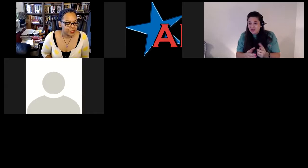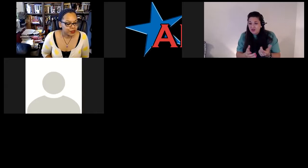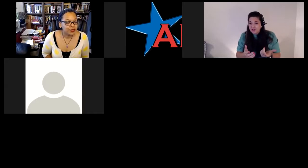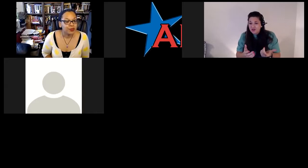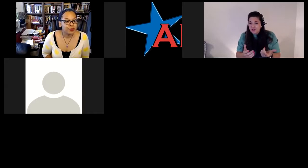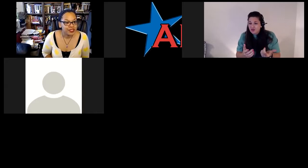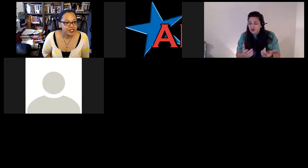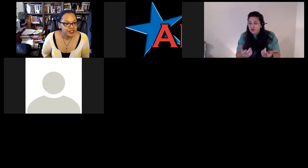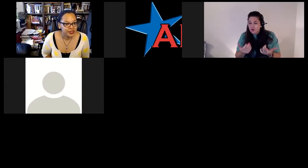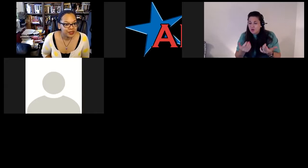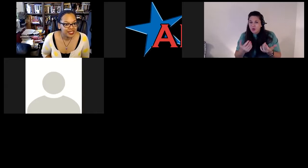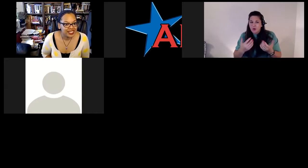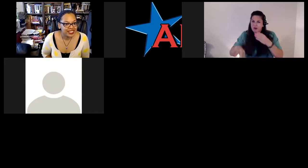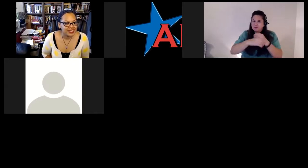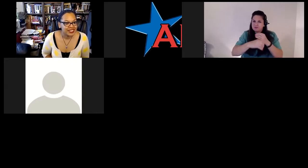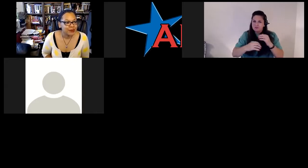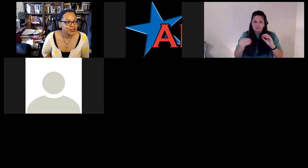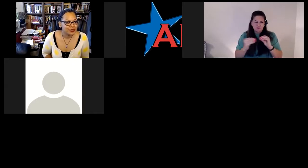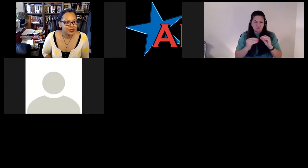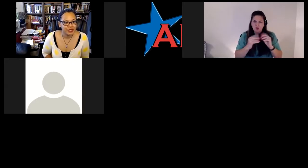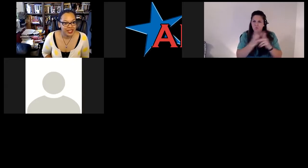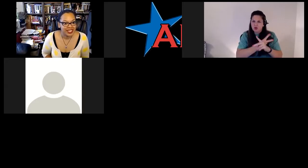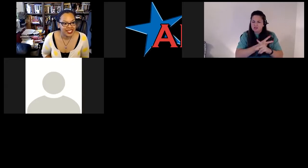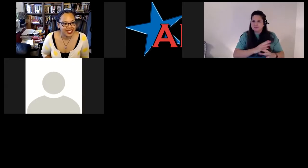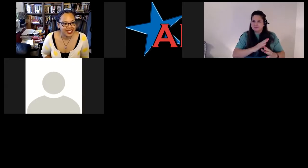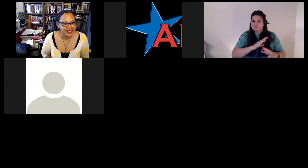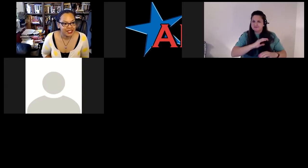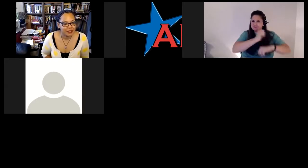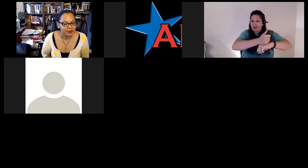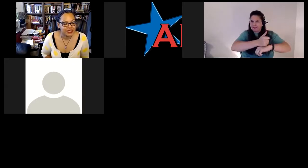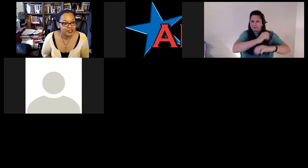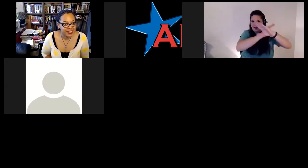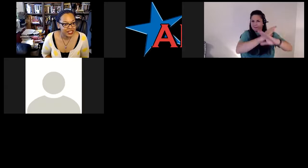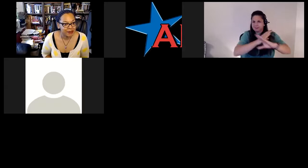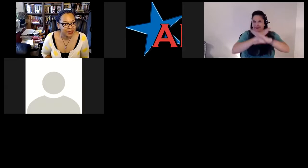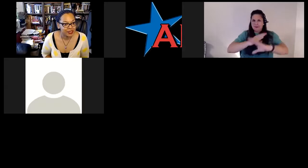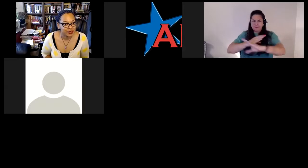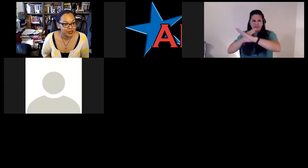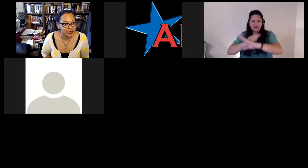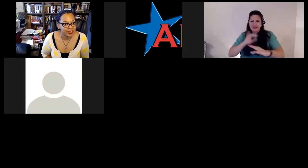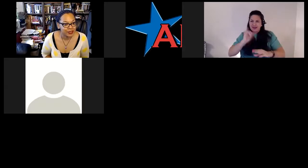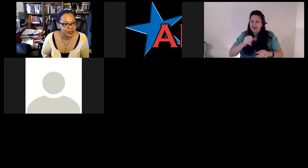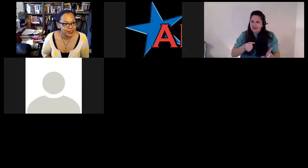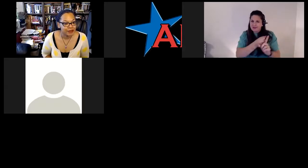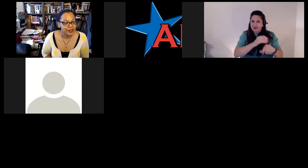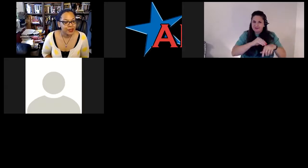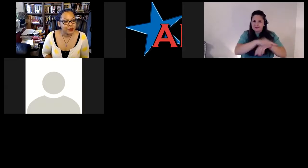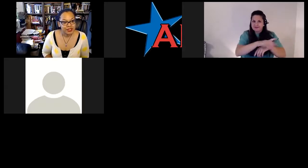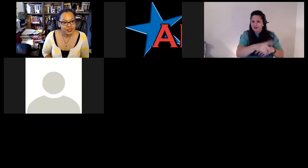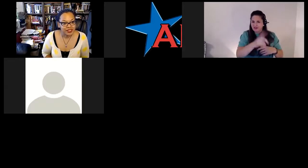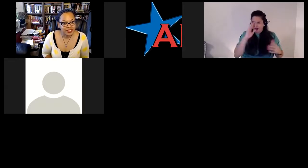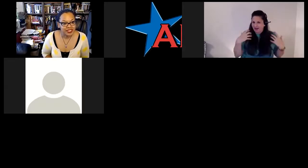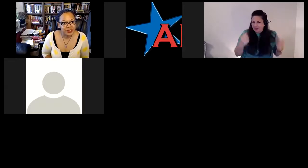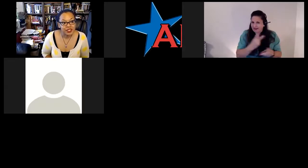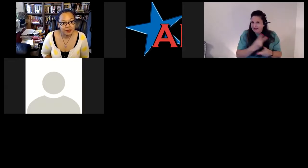we also put additional obstacles in their way and specifically impact social determinants of health. One of